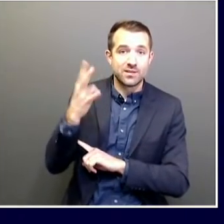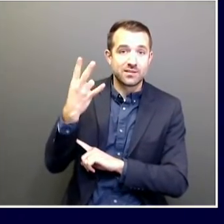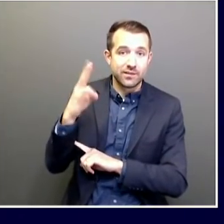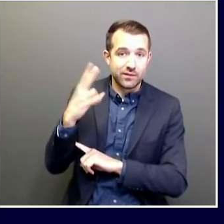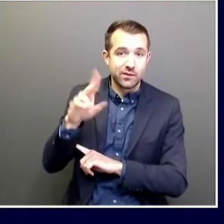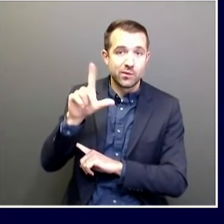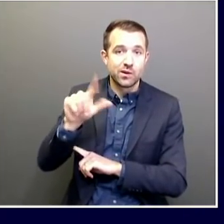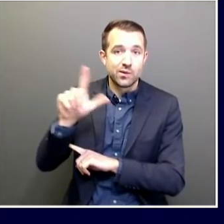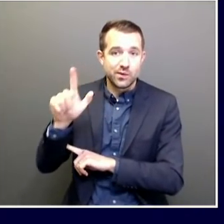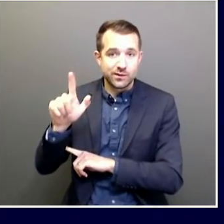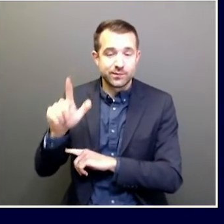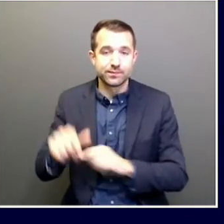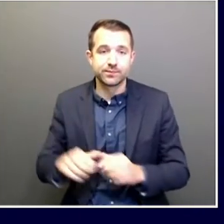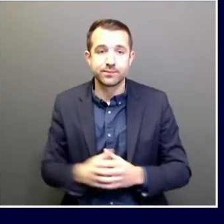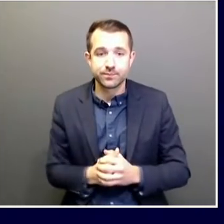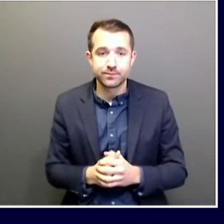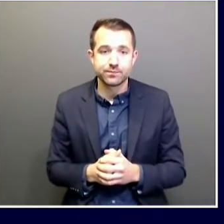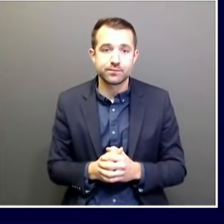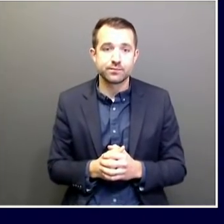2021.